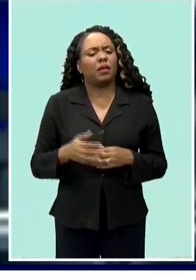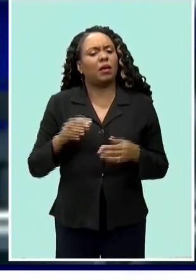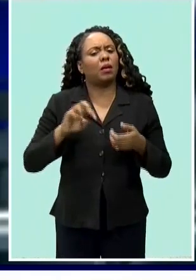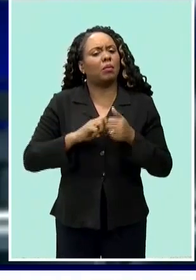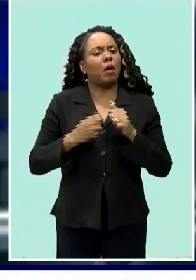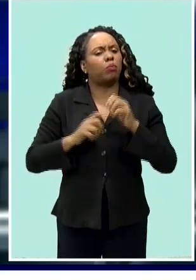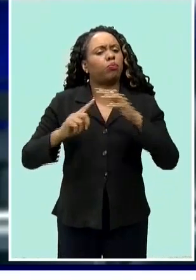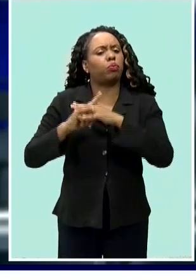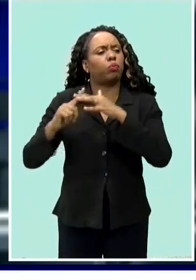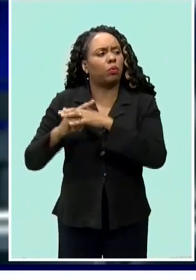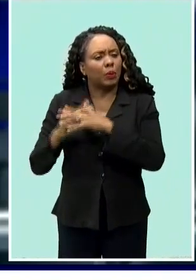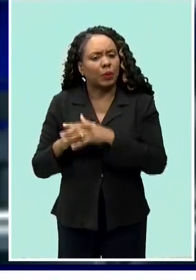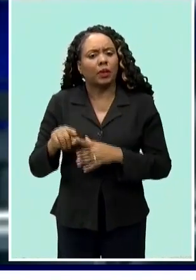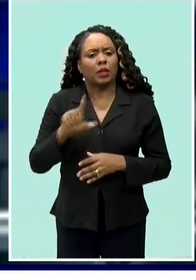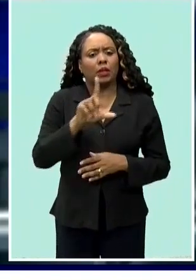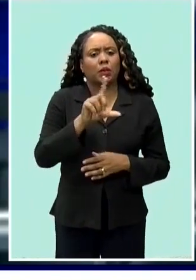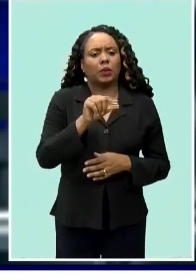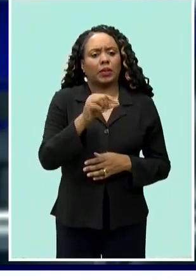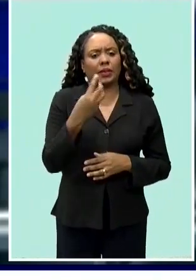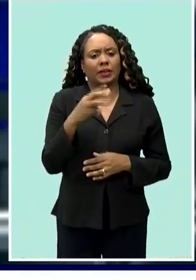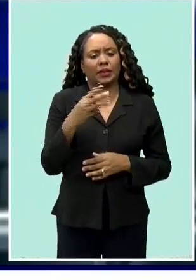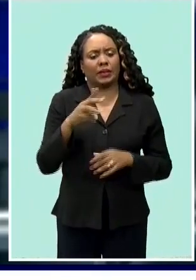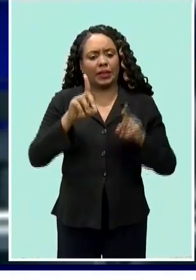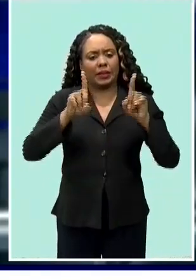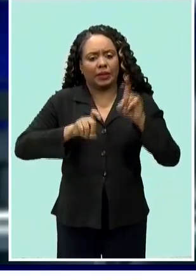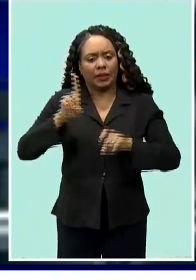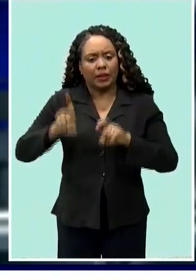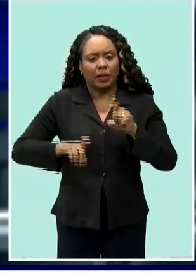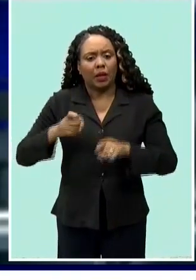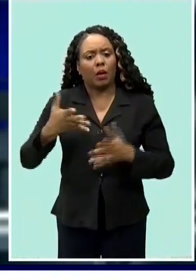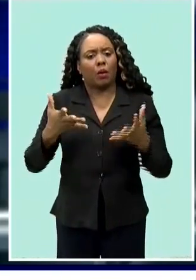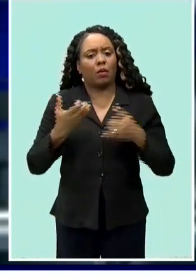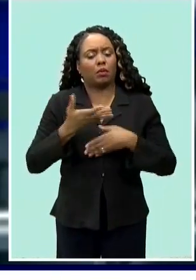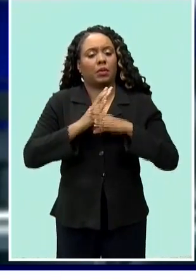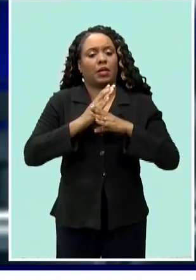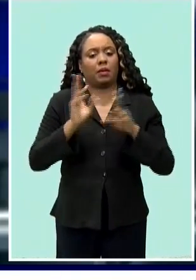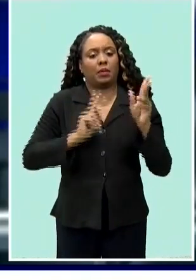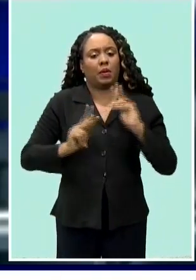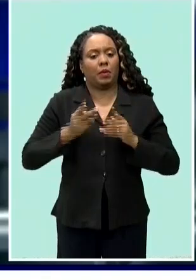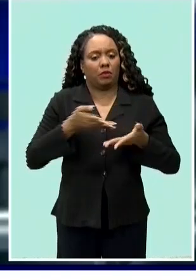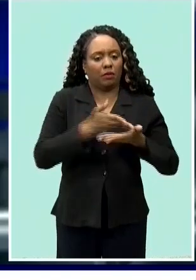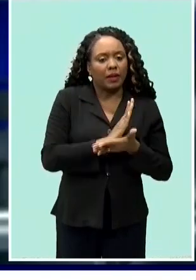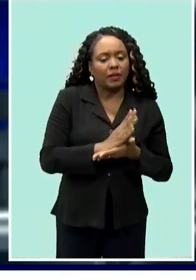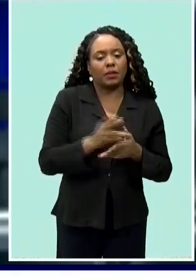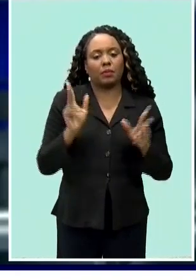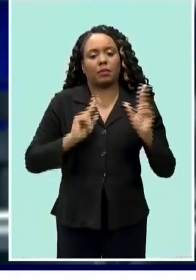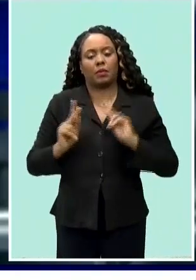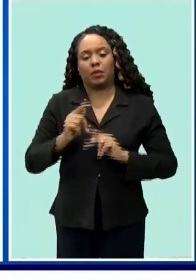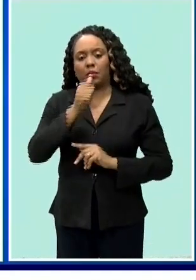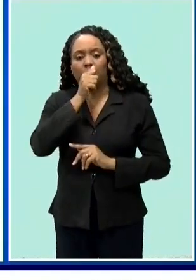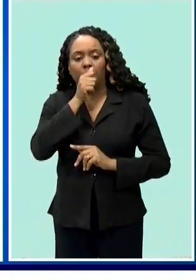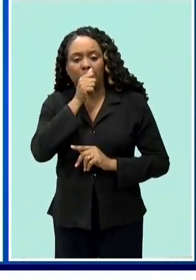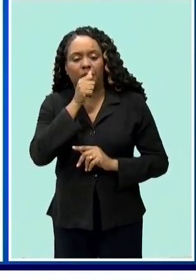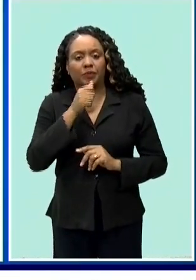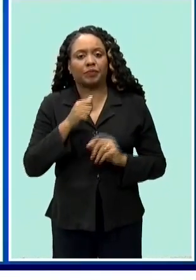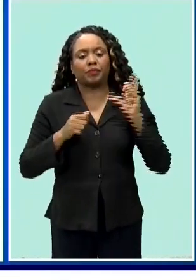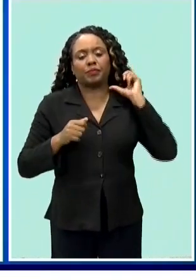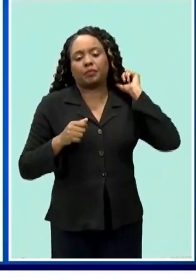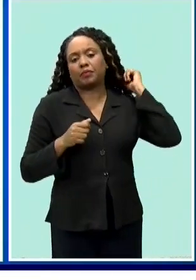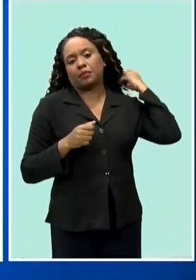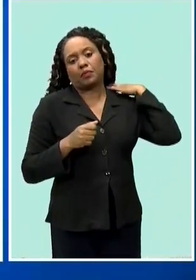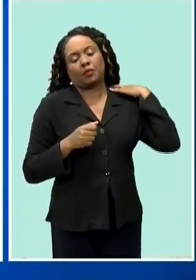survey and that it will crack down on the misuse of data while protecting individuals' rights and privacy. It will govern